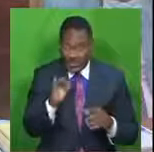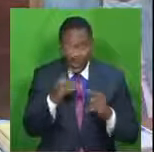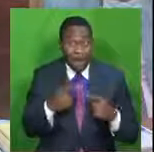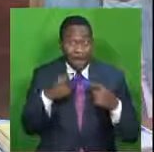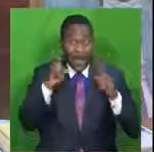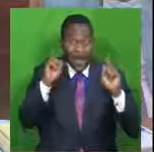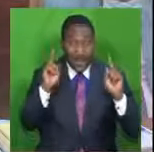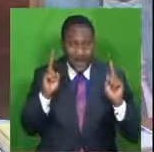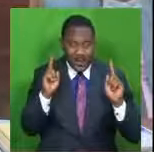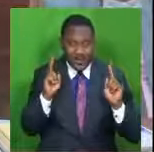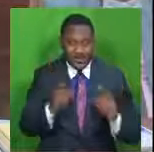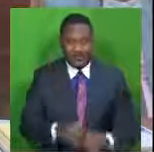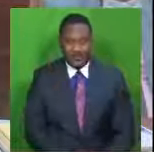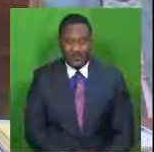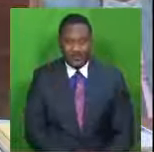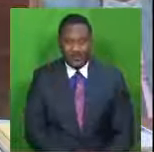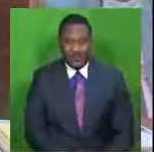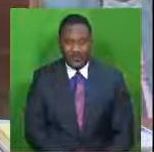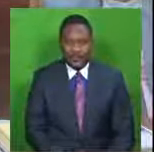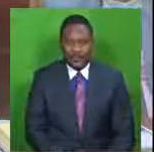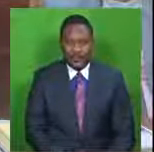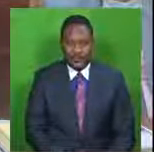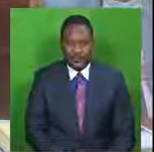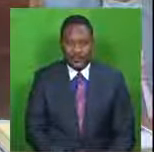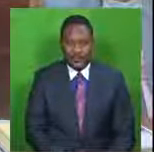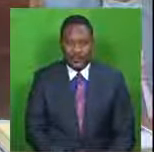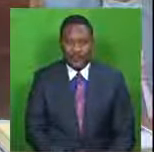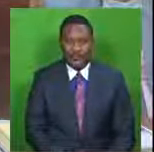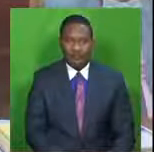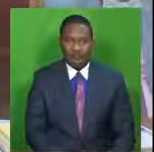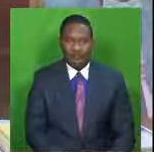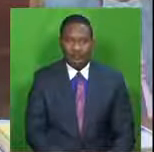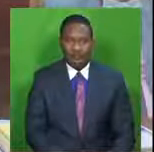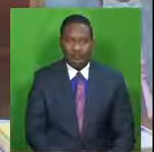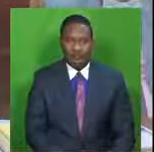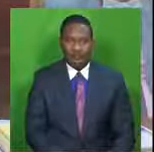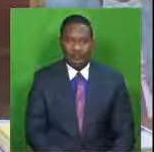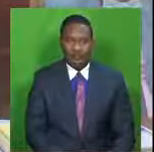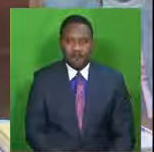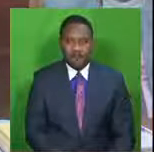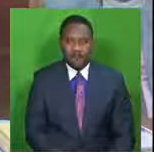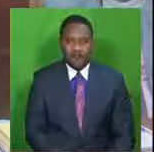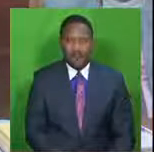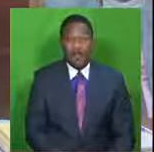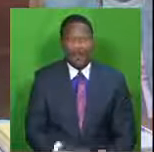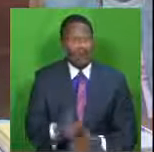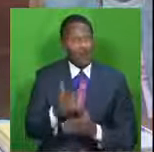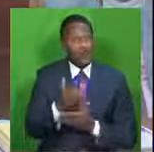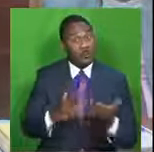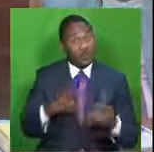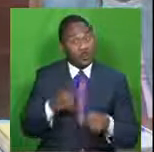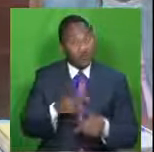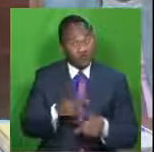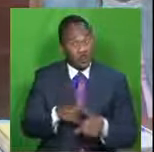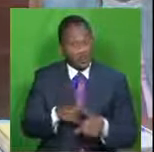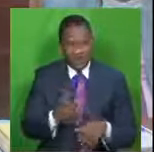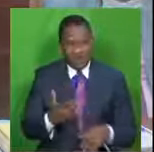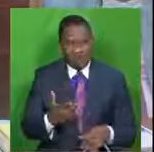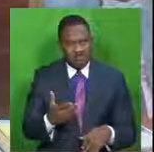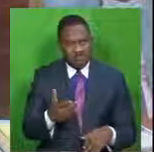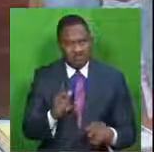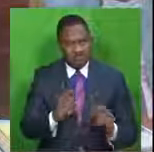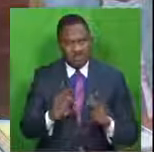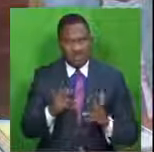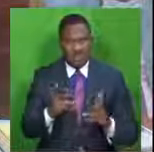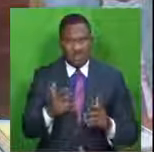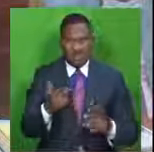it. And Mr. Speaker, to assure the minister that sometimes it is our body language and